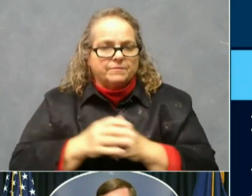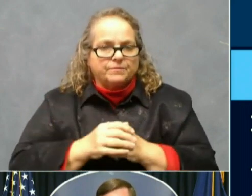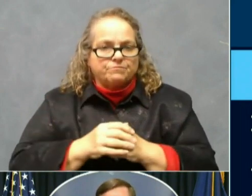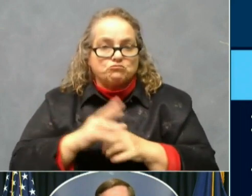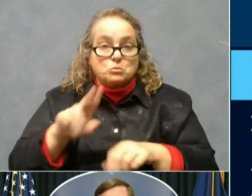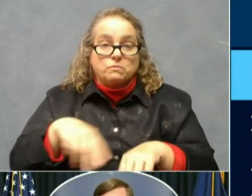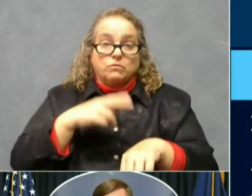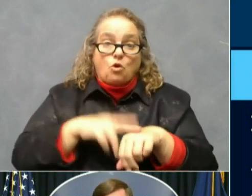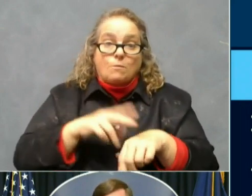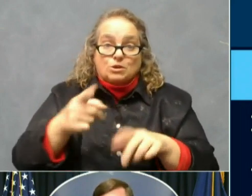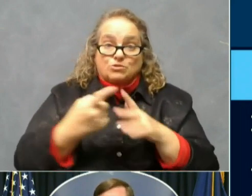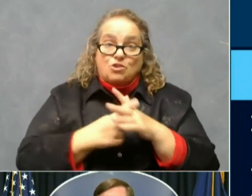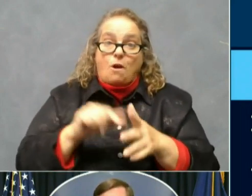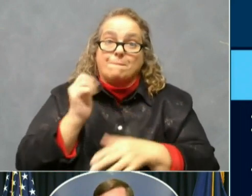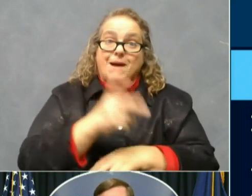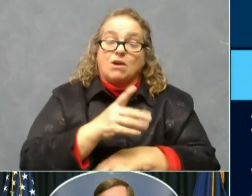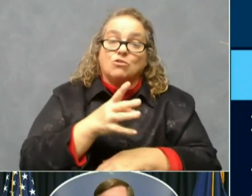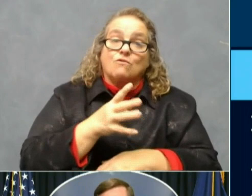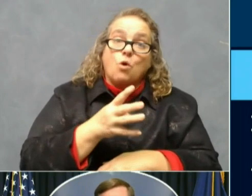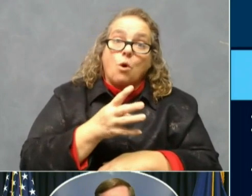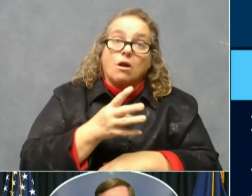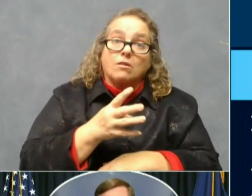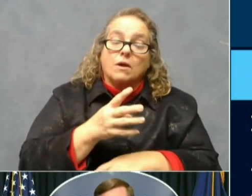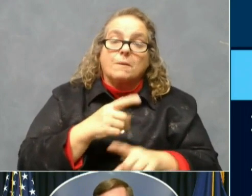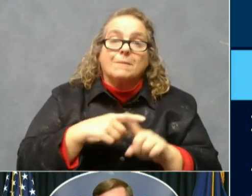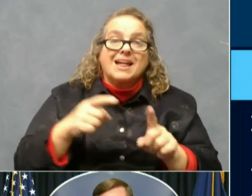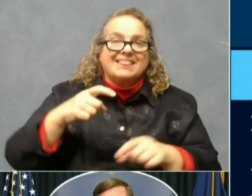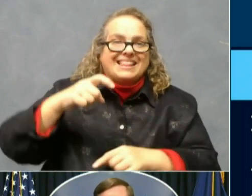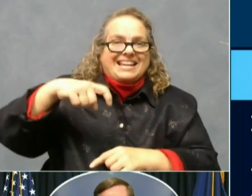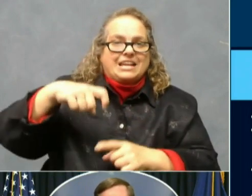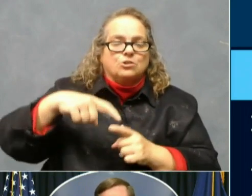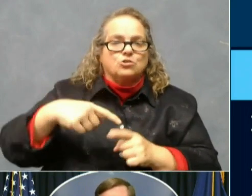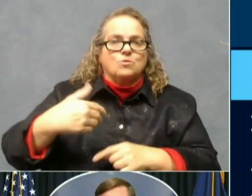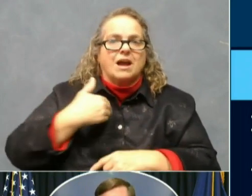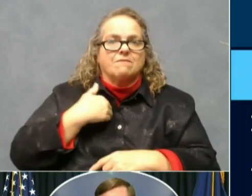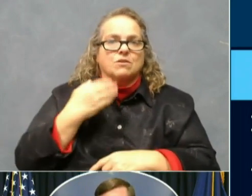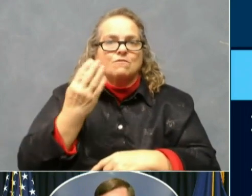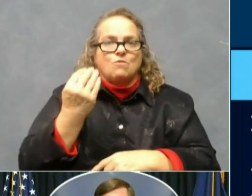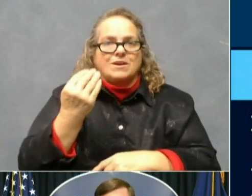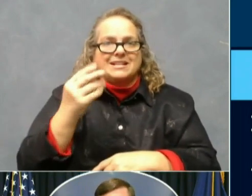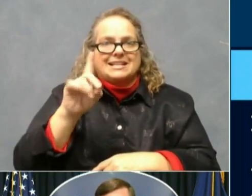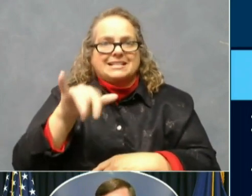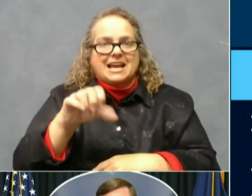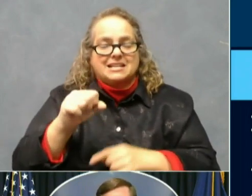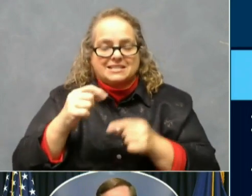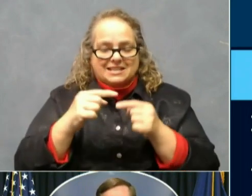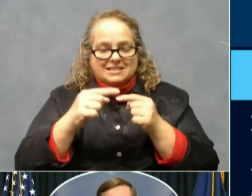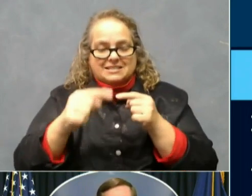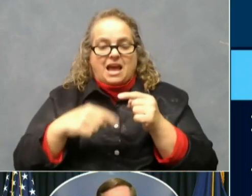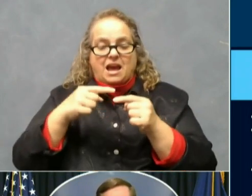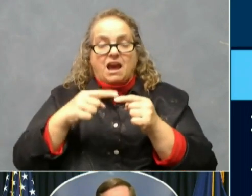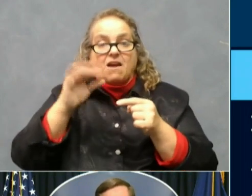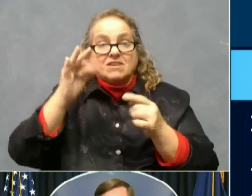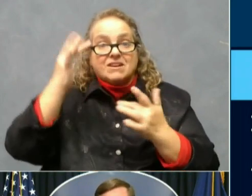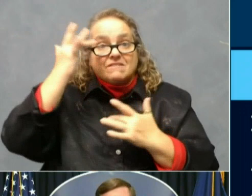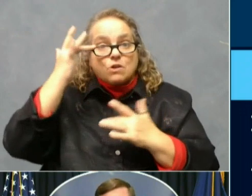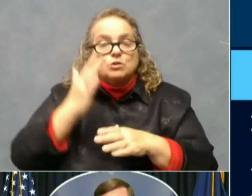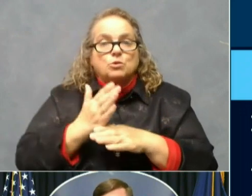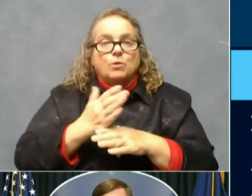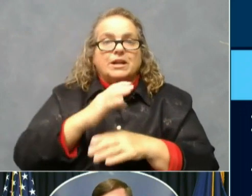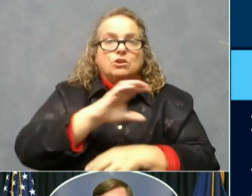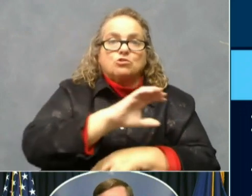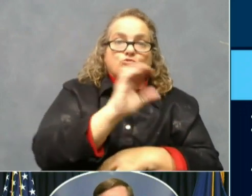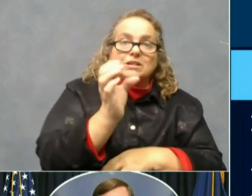4th, but the need to have 14 days, the cycle of the virus, between Christmas and New Year's, when we